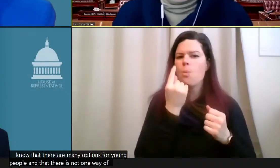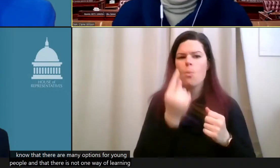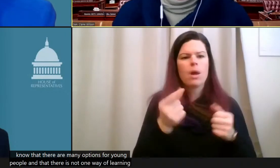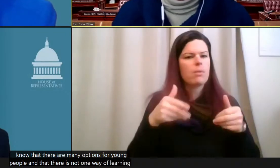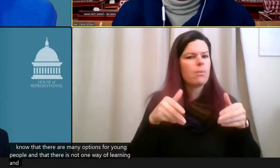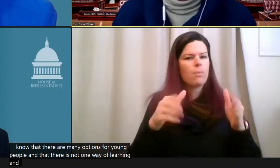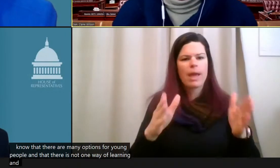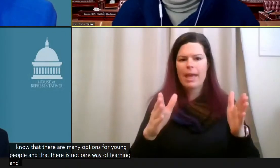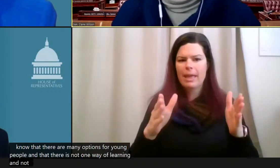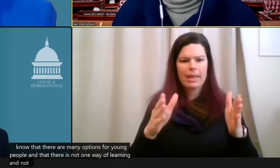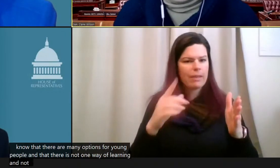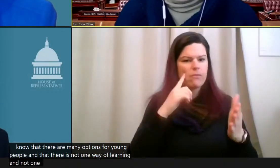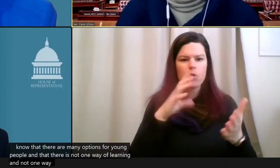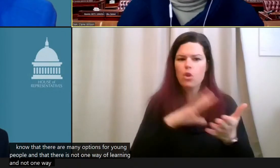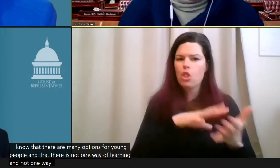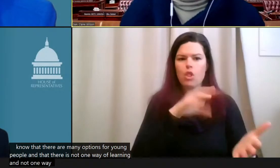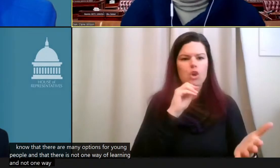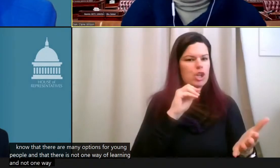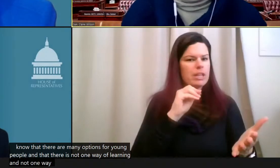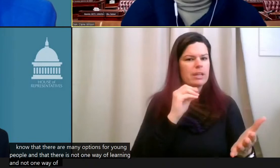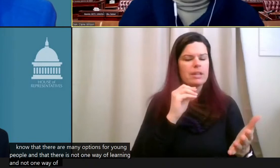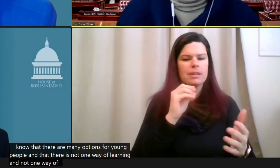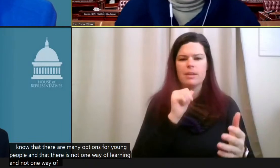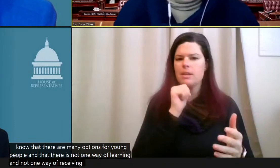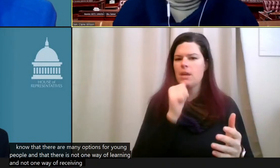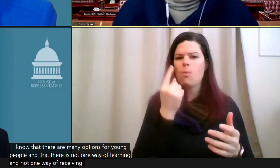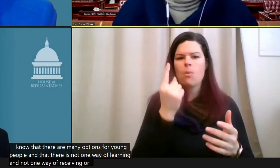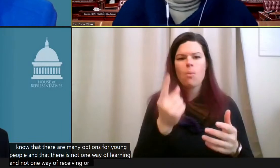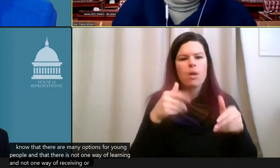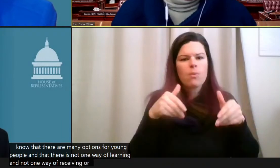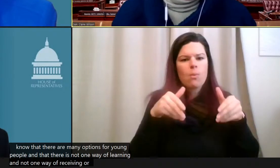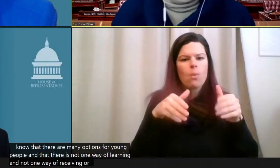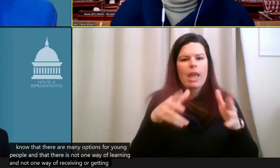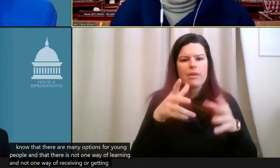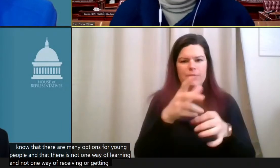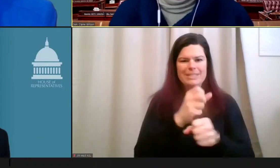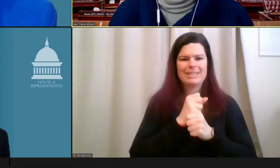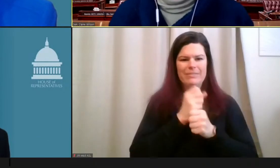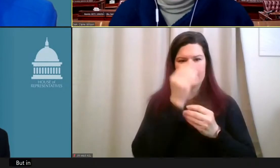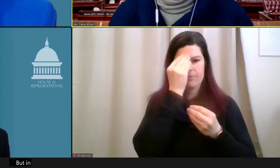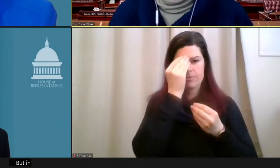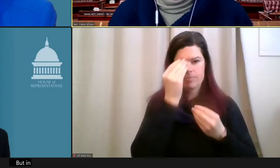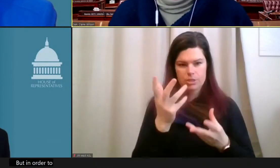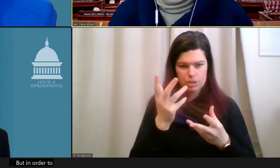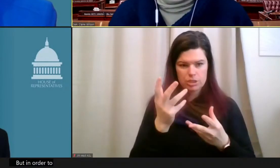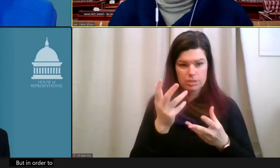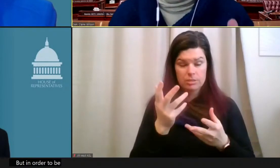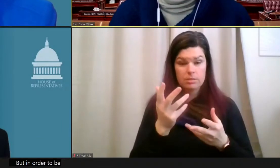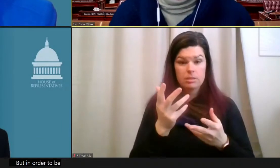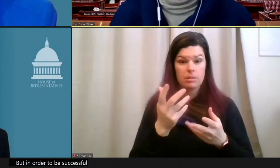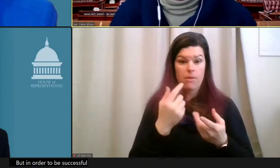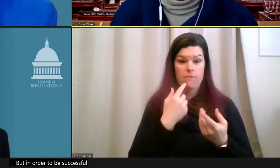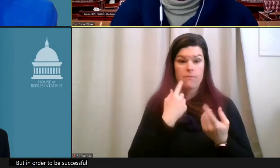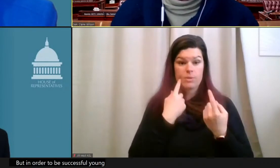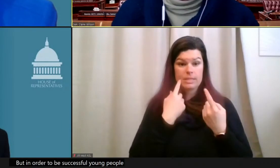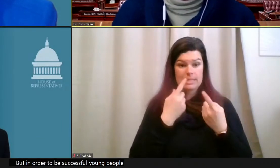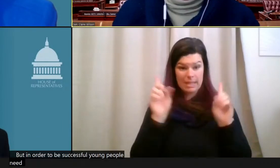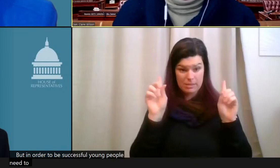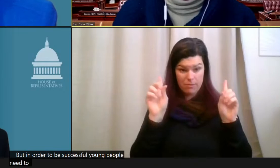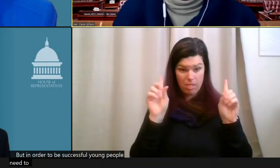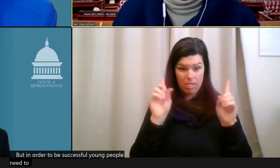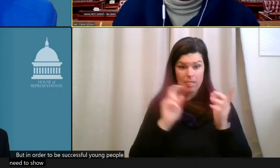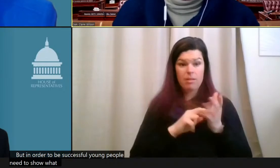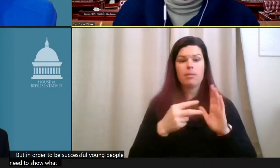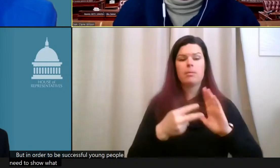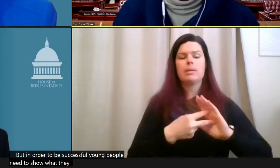way of receiving or getting information. But in order to be successful, young people need to show what they know.